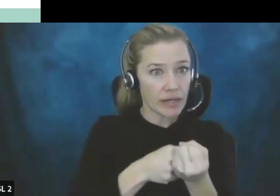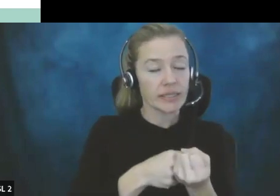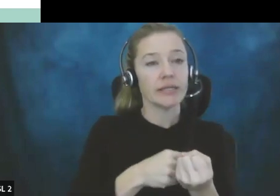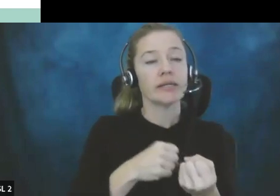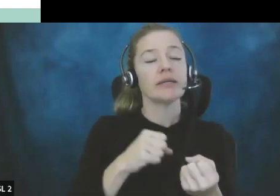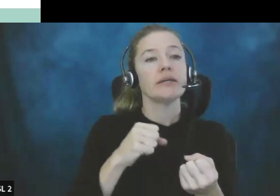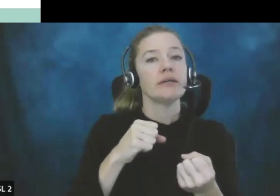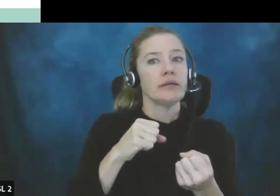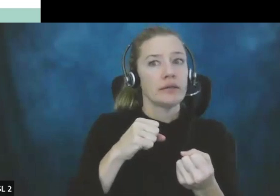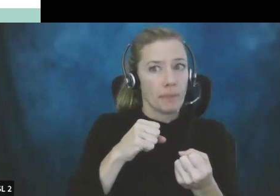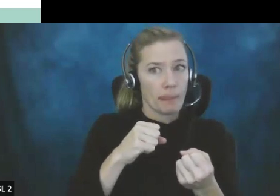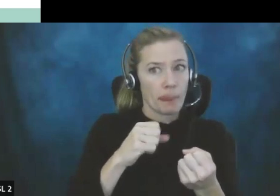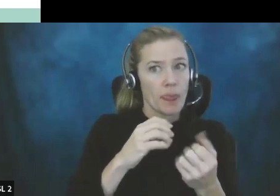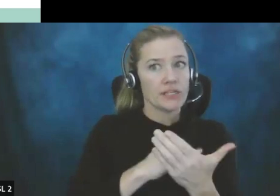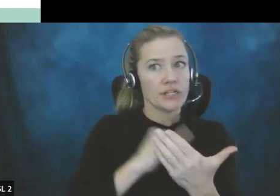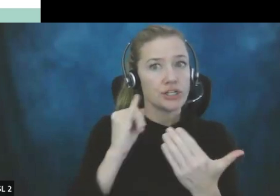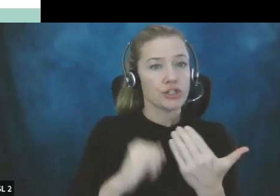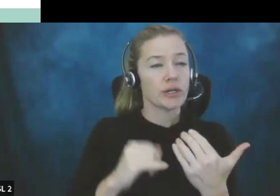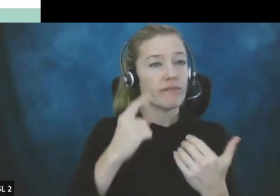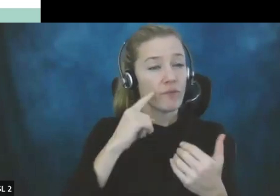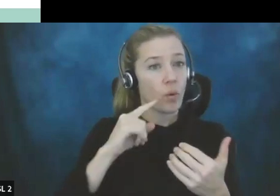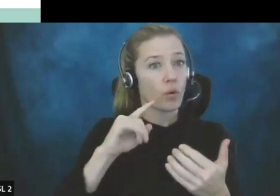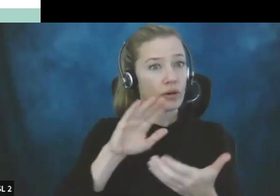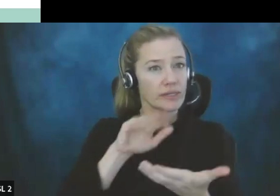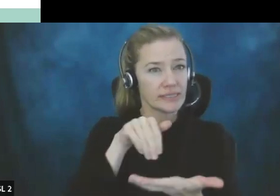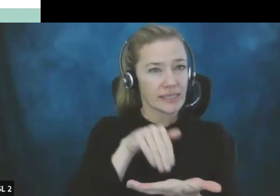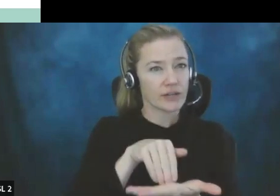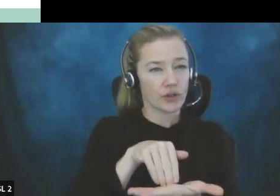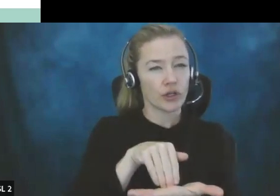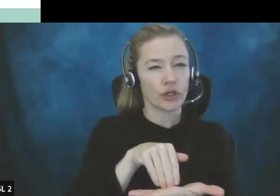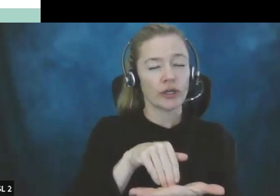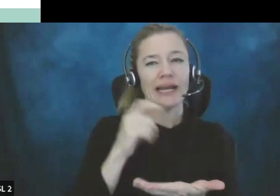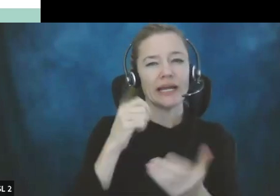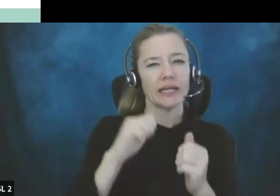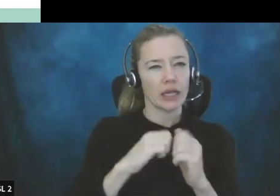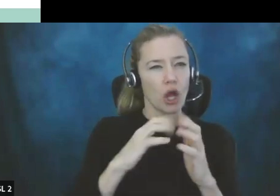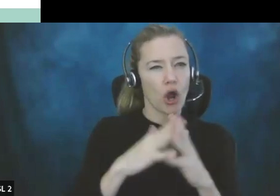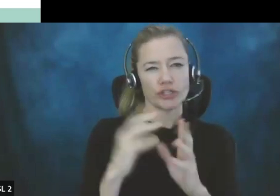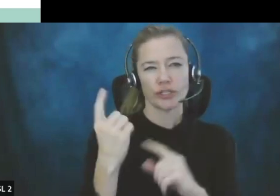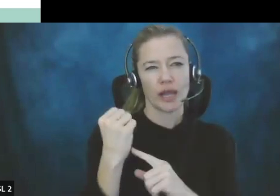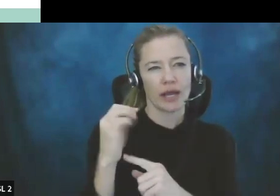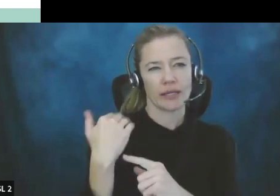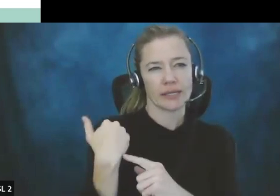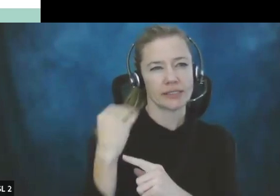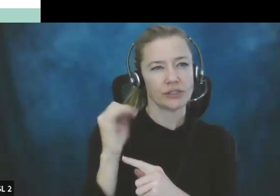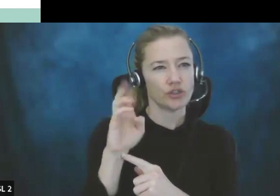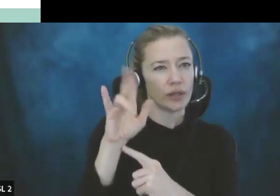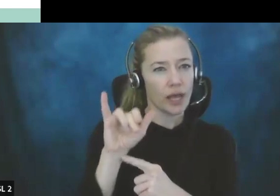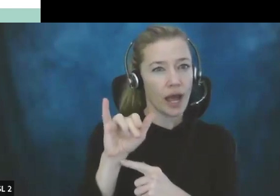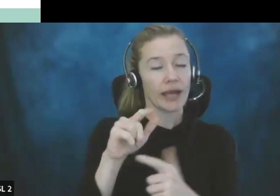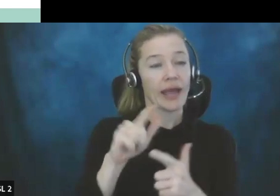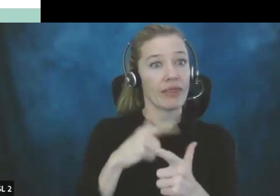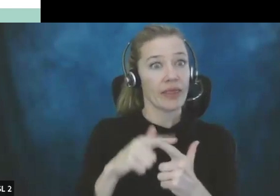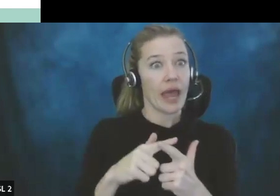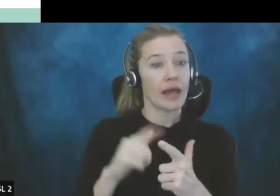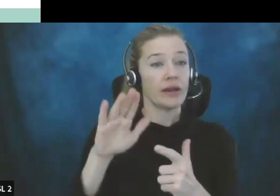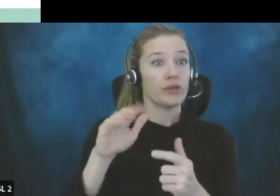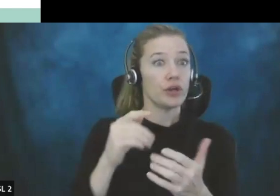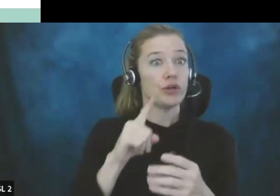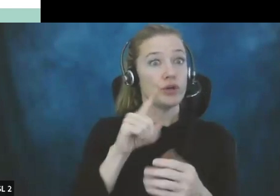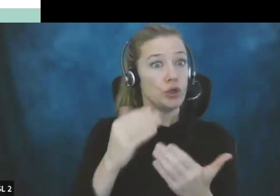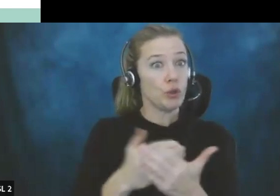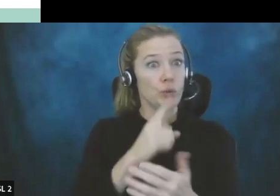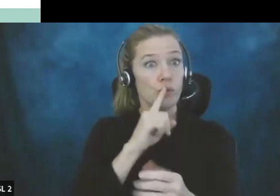cultural center led by and centering the disability community. They launched last July virtually, and then their brick and mortar will